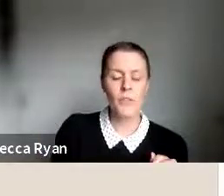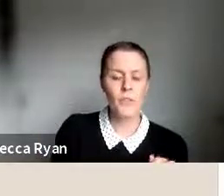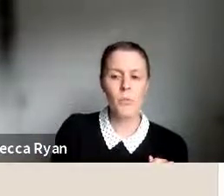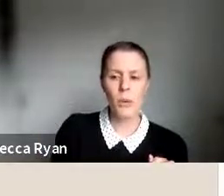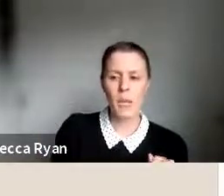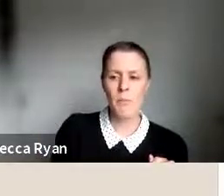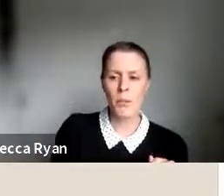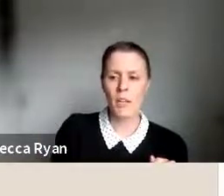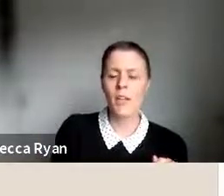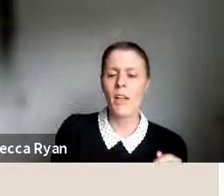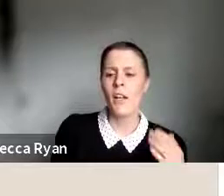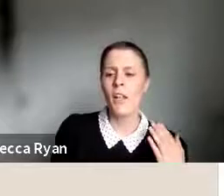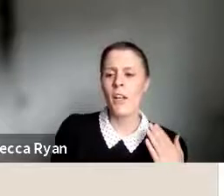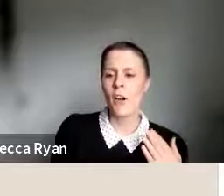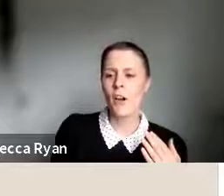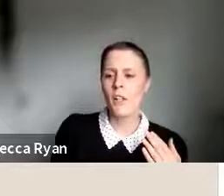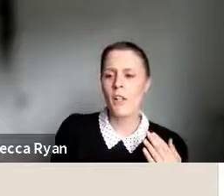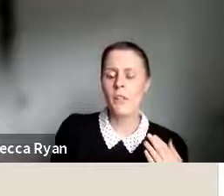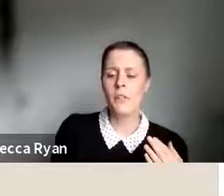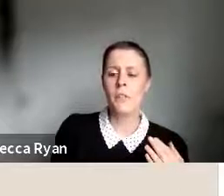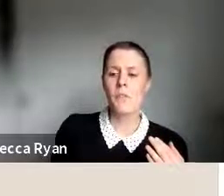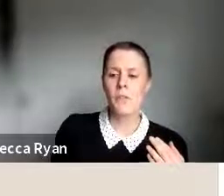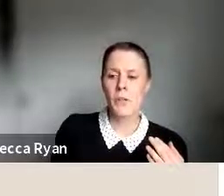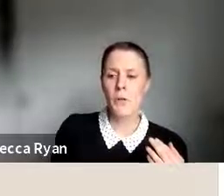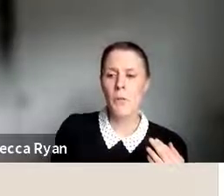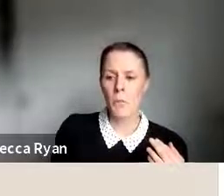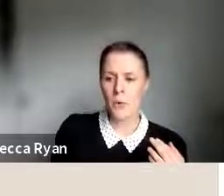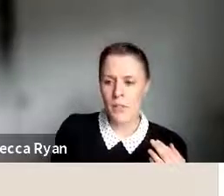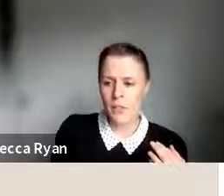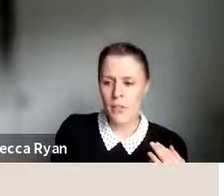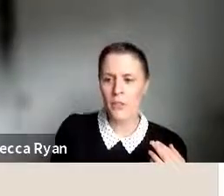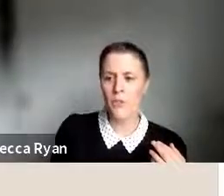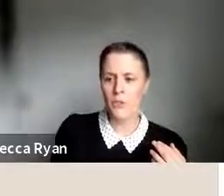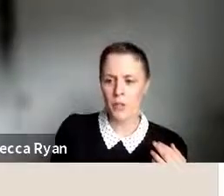out of 6.8 million, the occurrence is